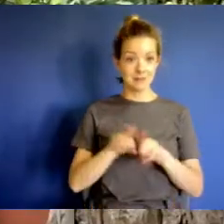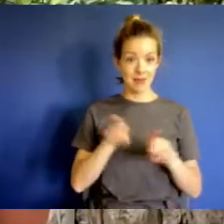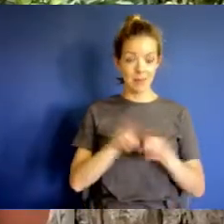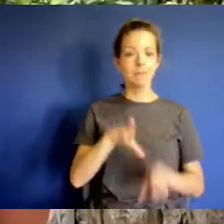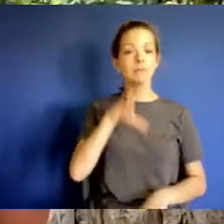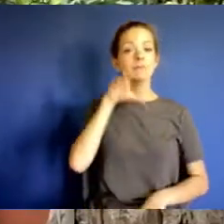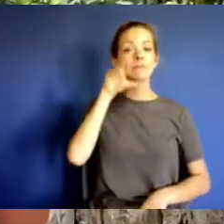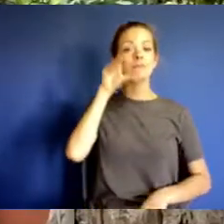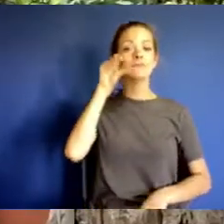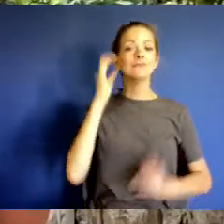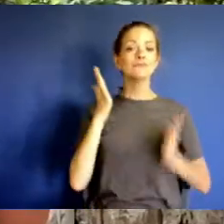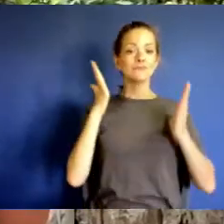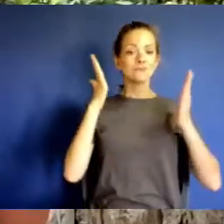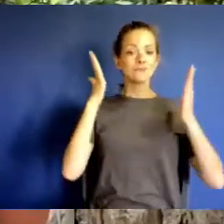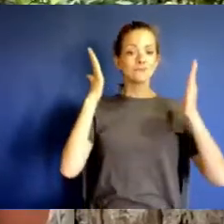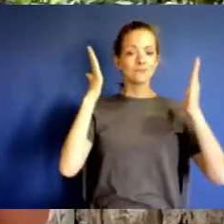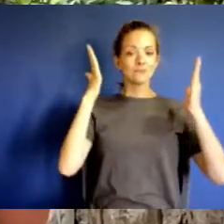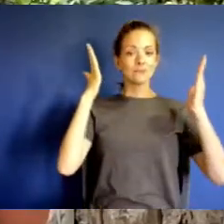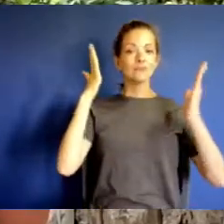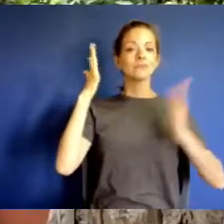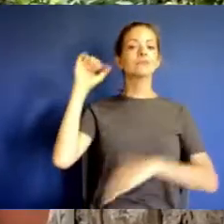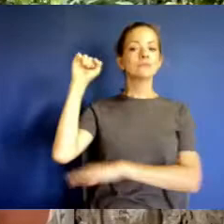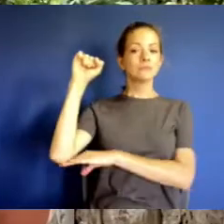And then the same thing, we're going to inhale